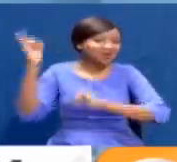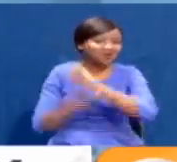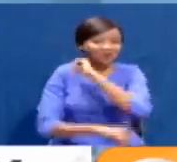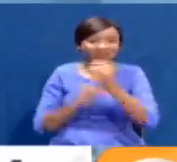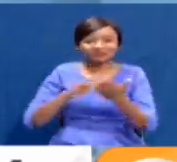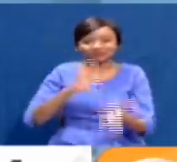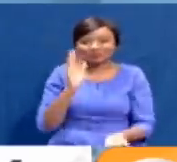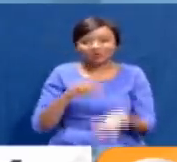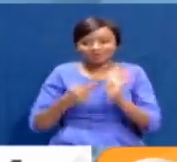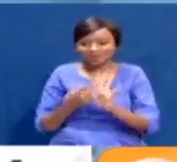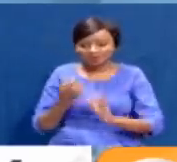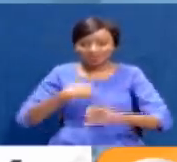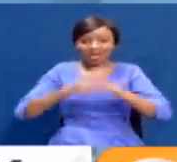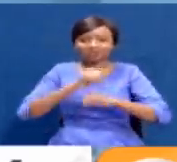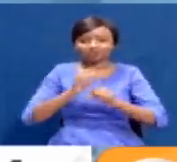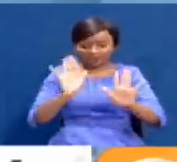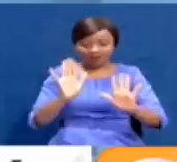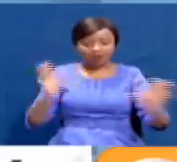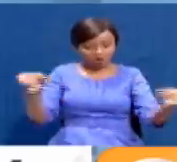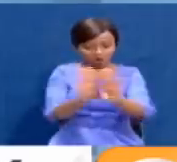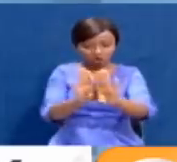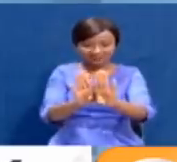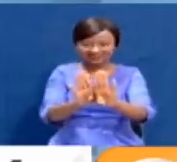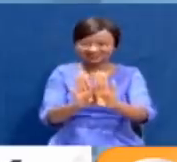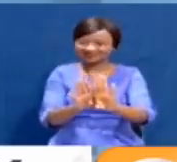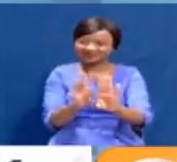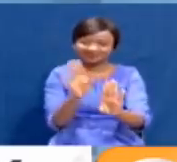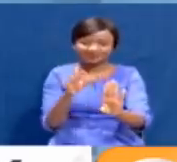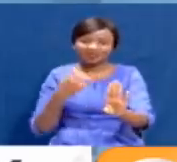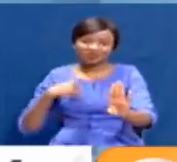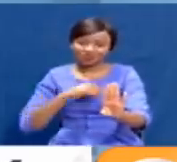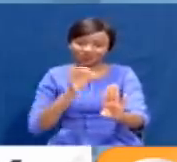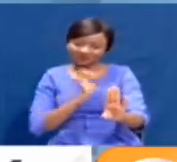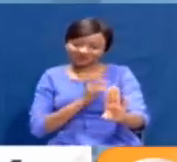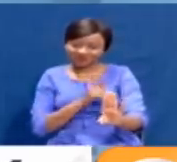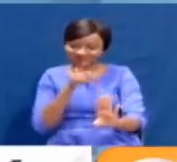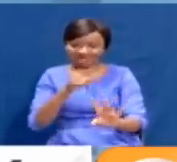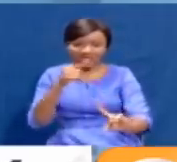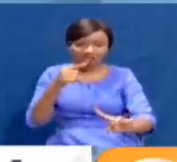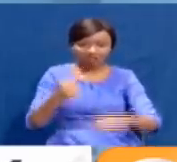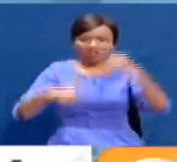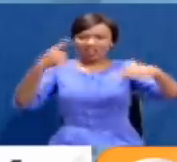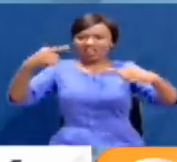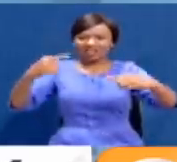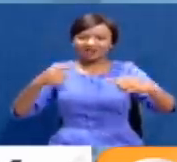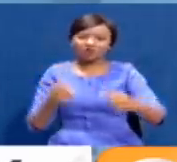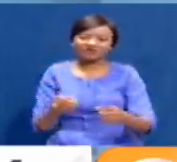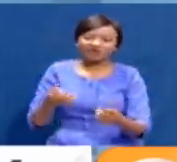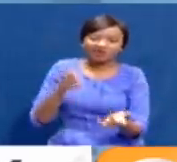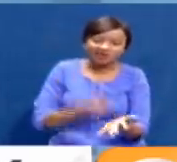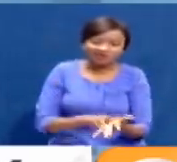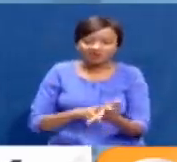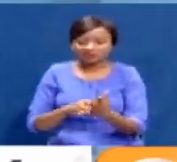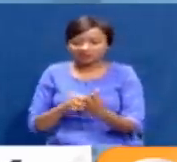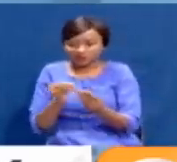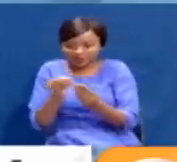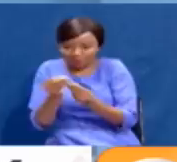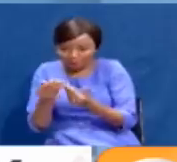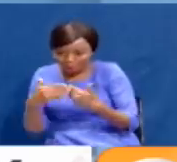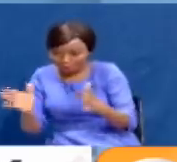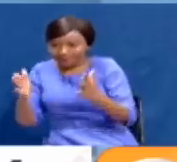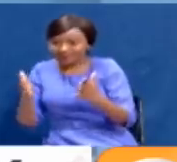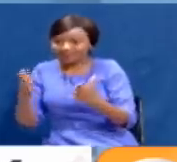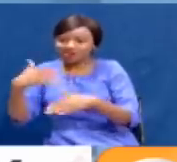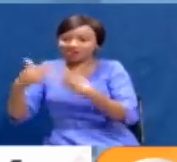another lockdown. And I think this is what we all fear, is a vicious cycle of public